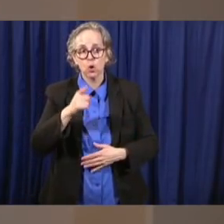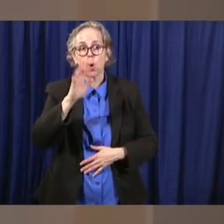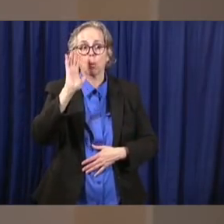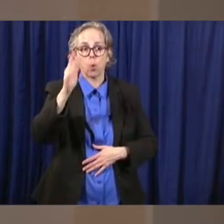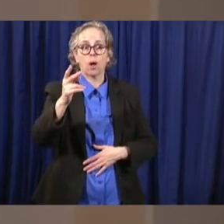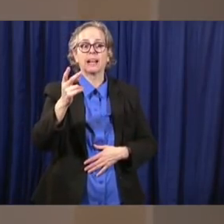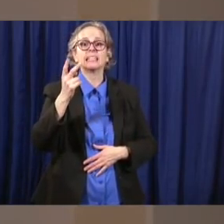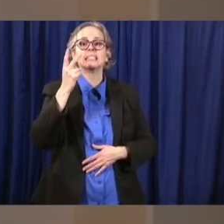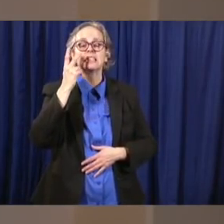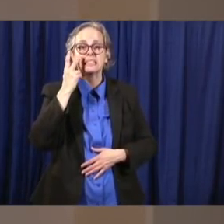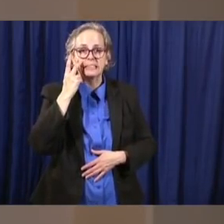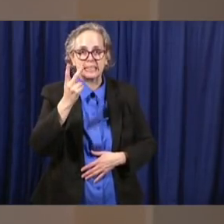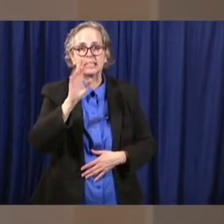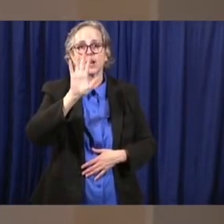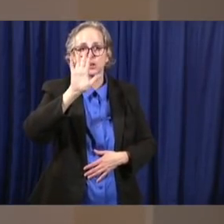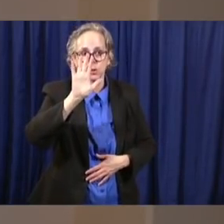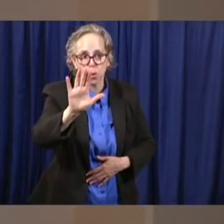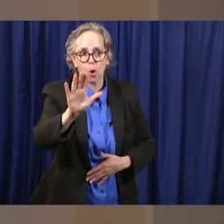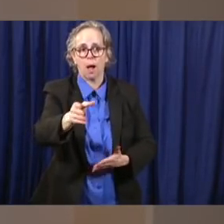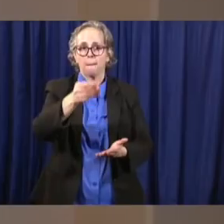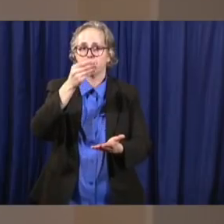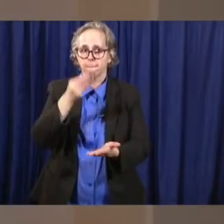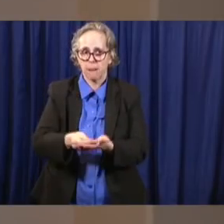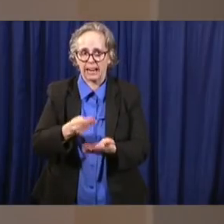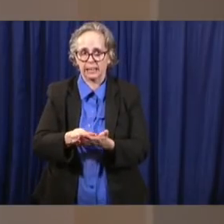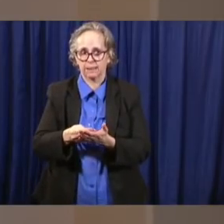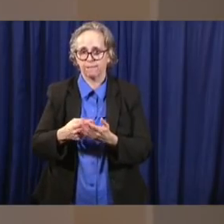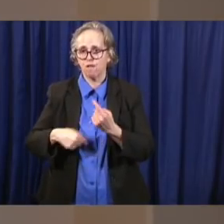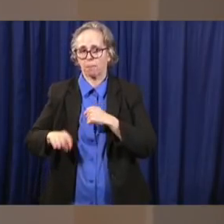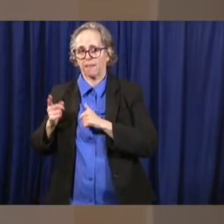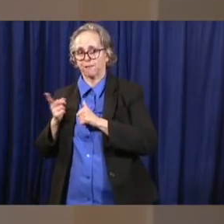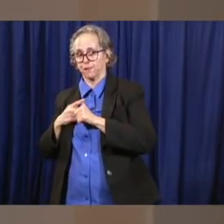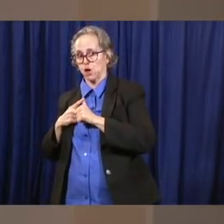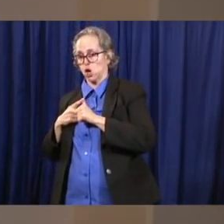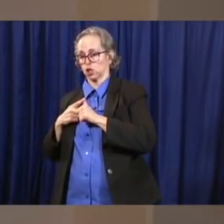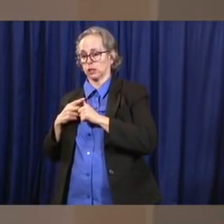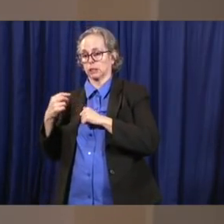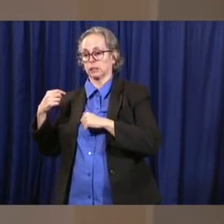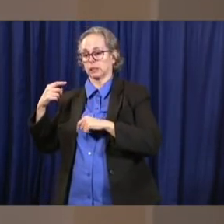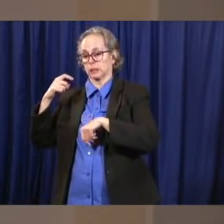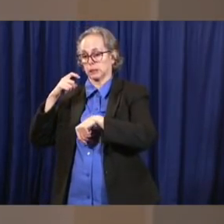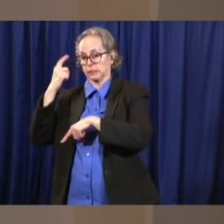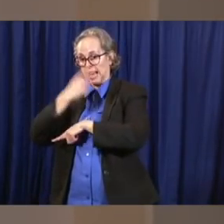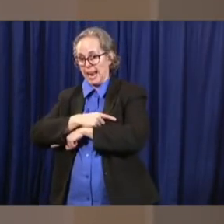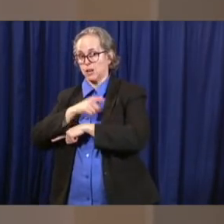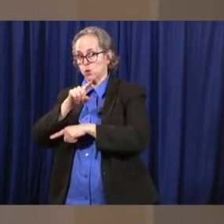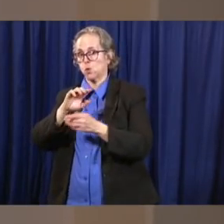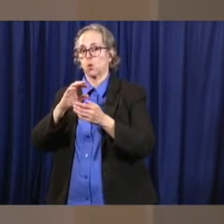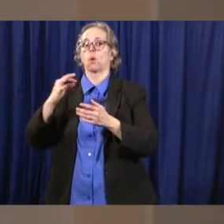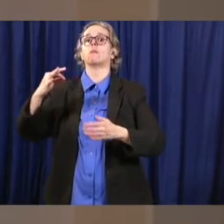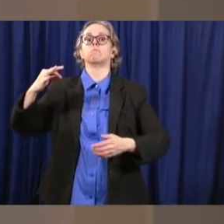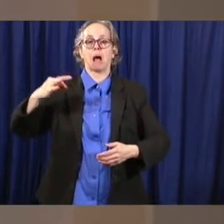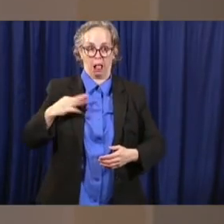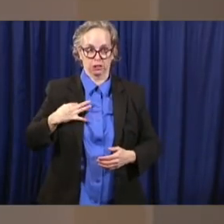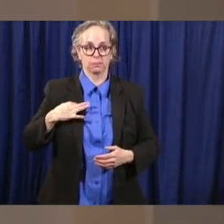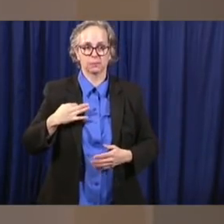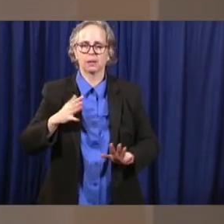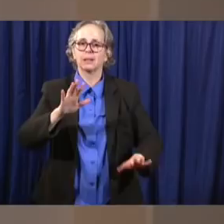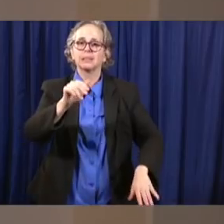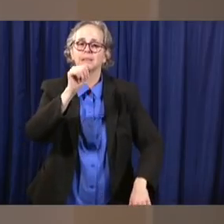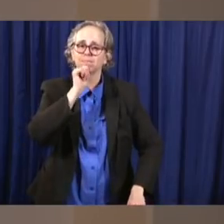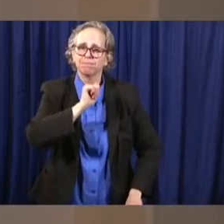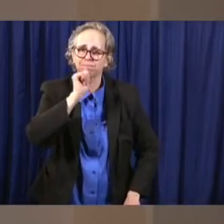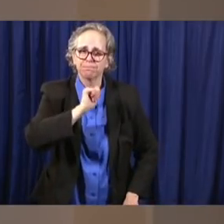they're from the date they were eligible for them coming through. And we apologize that it is not better, but it is getting